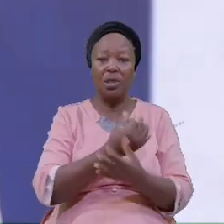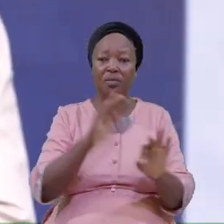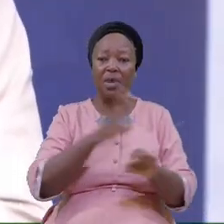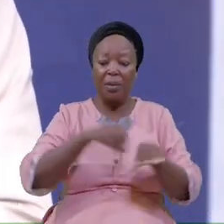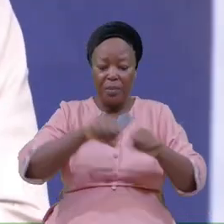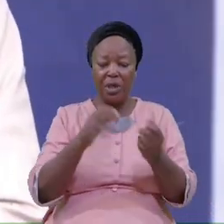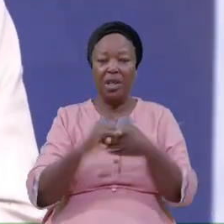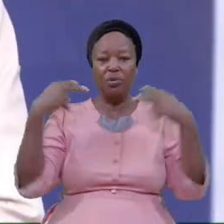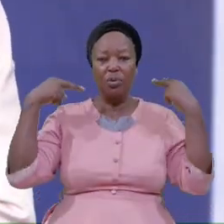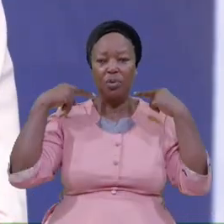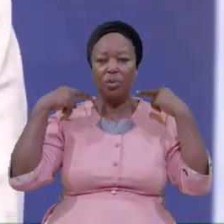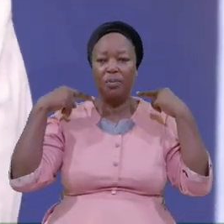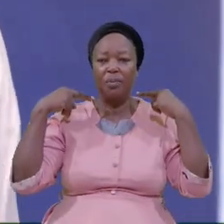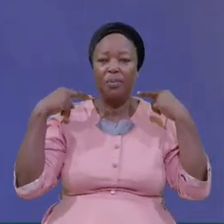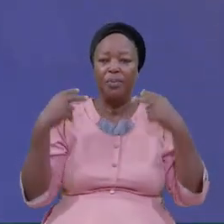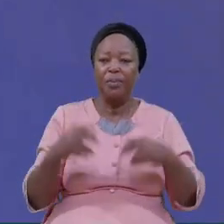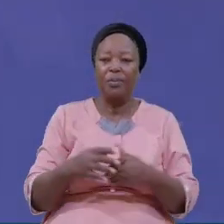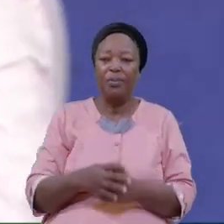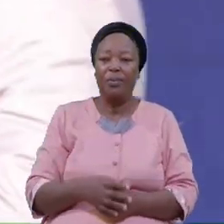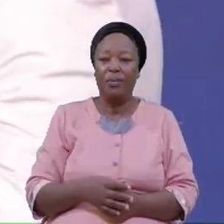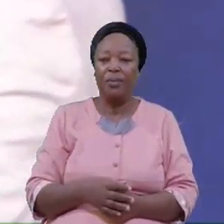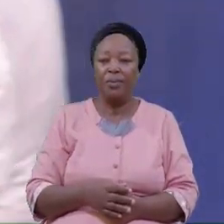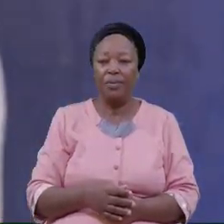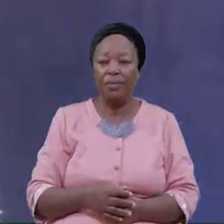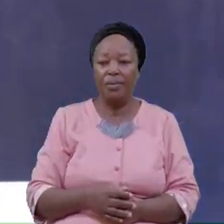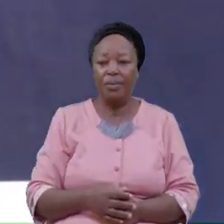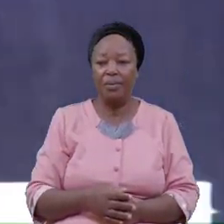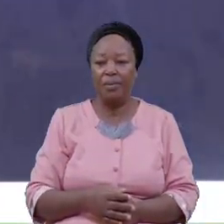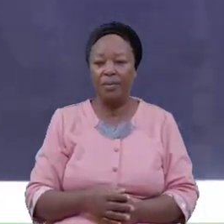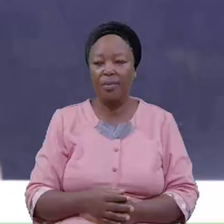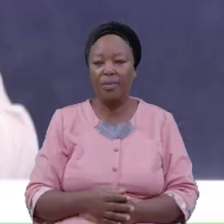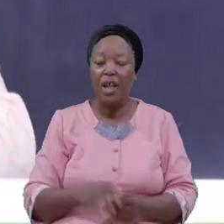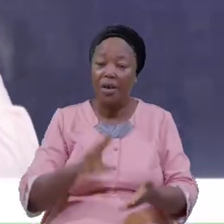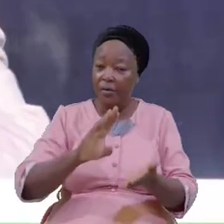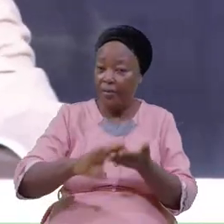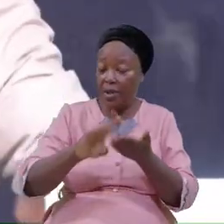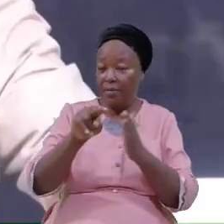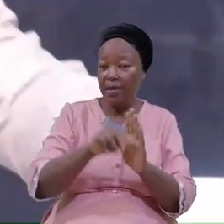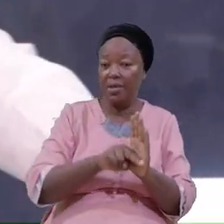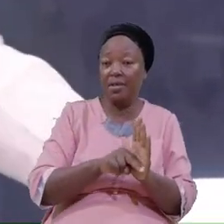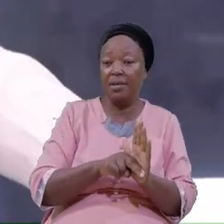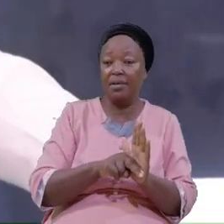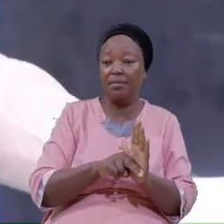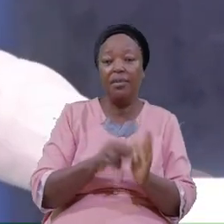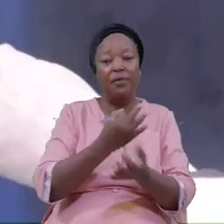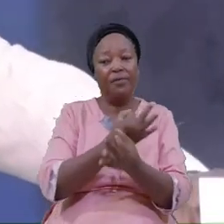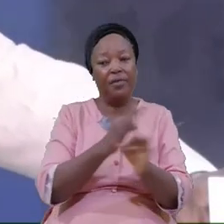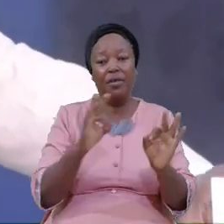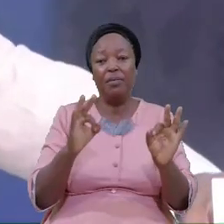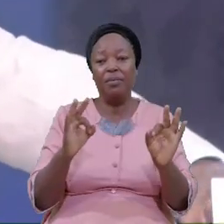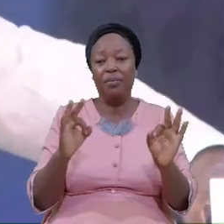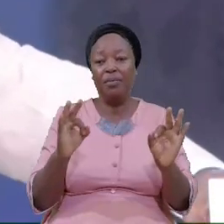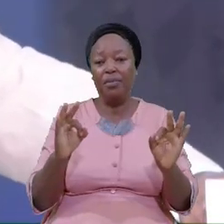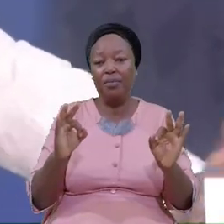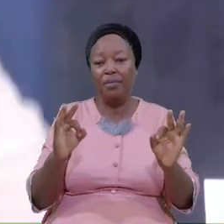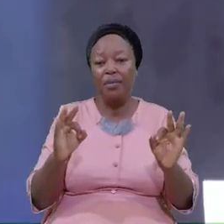les péchés, les mauvaises habitudes, tout cela, il nous affranchit, il brise tout cela, la bonté, freedom, la libération. Fire.